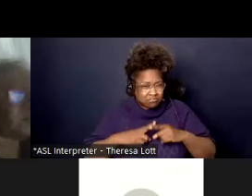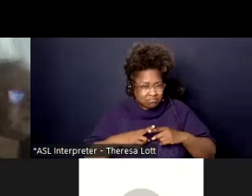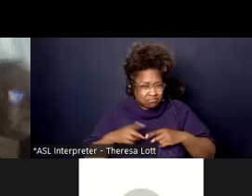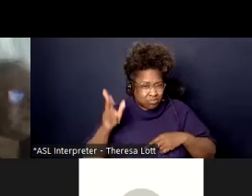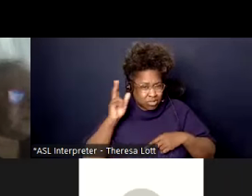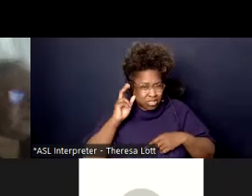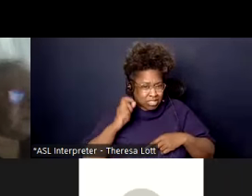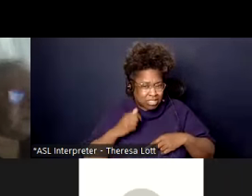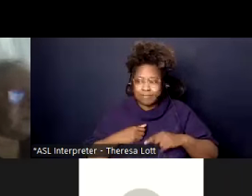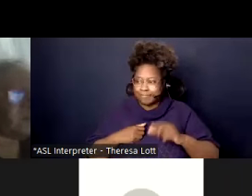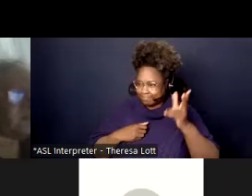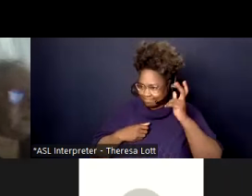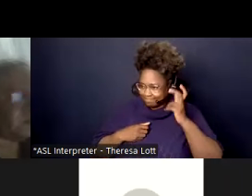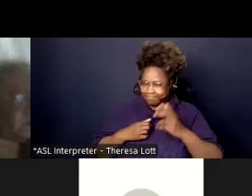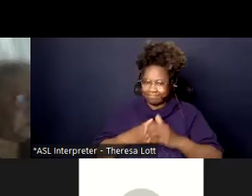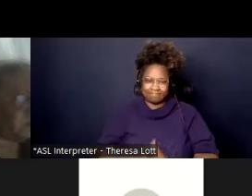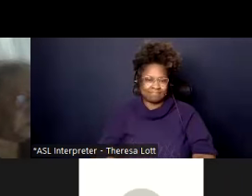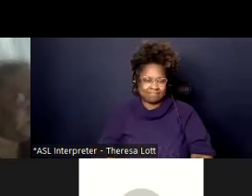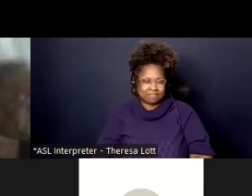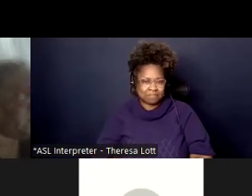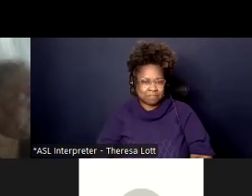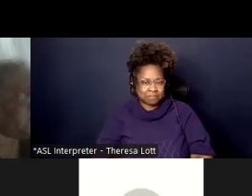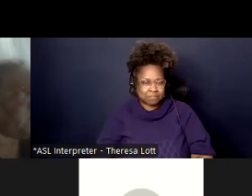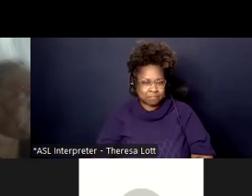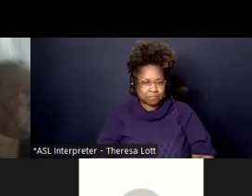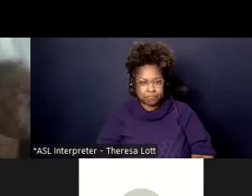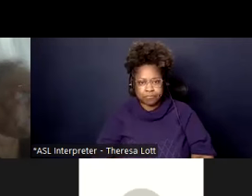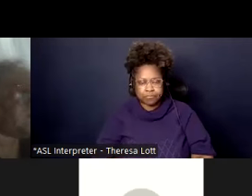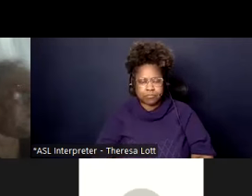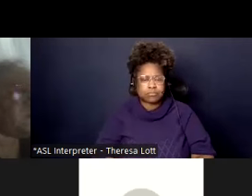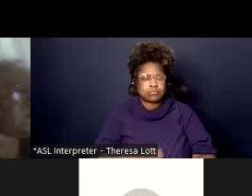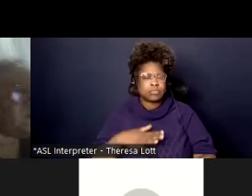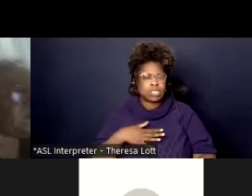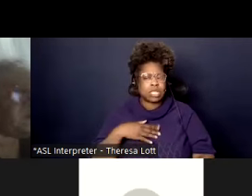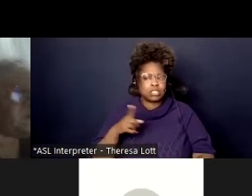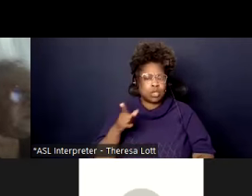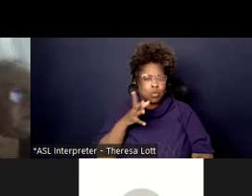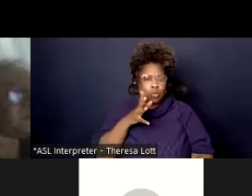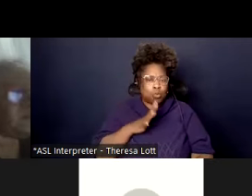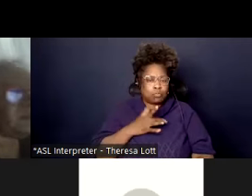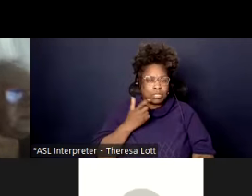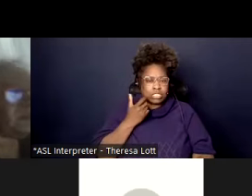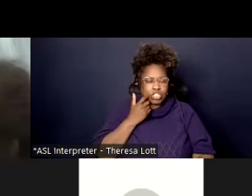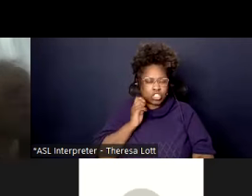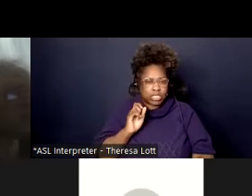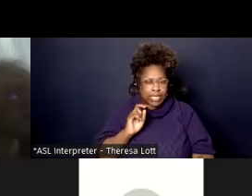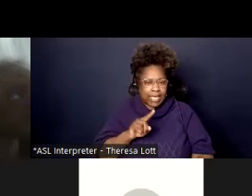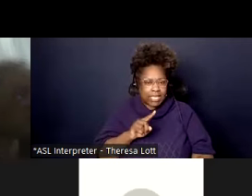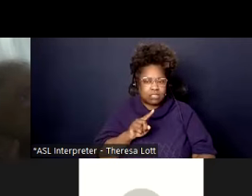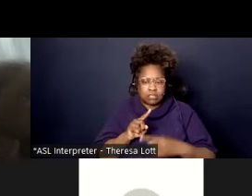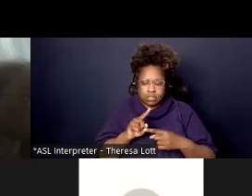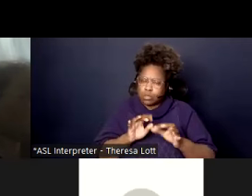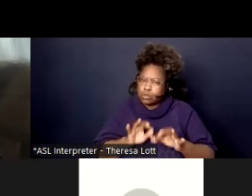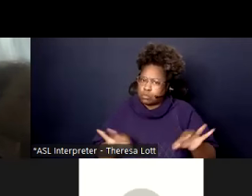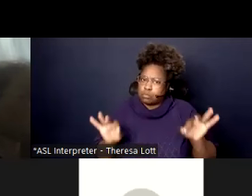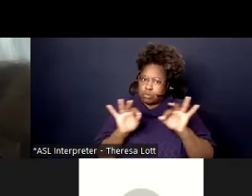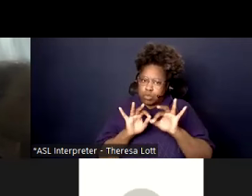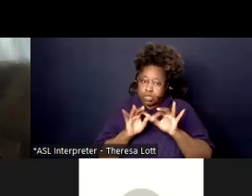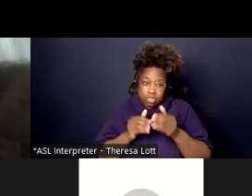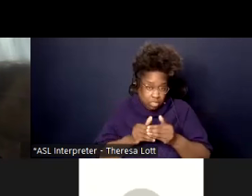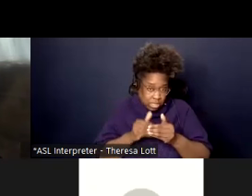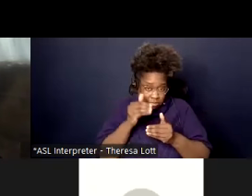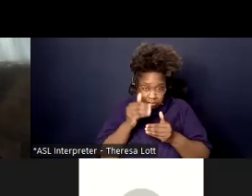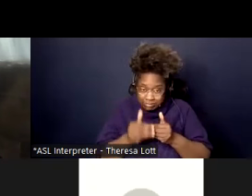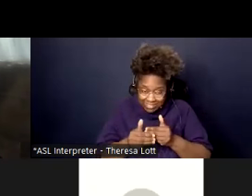you. Oh, good. So, but I think the question that the lady just asked is really important. Like, what are the next steps? So I think, we